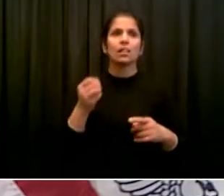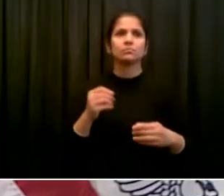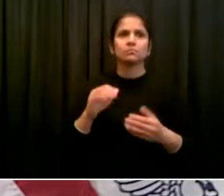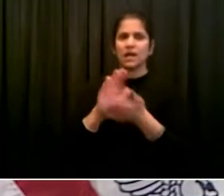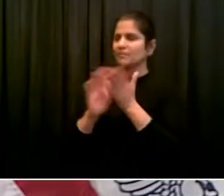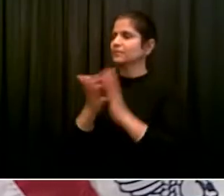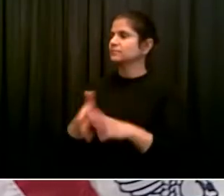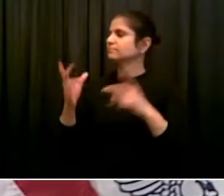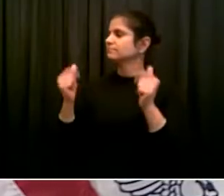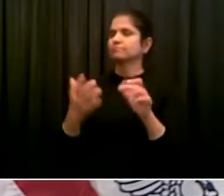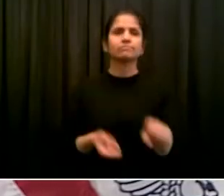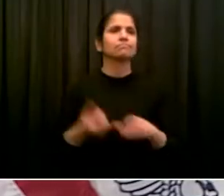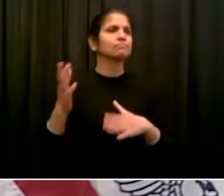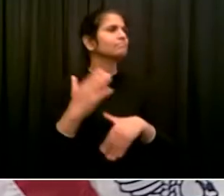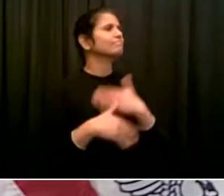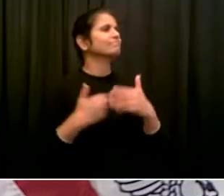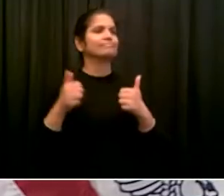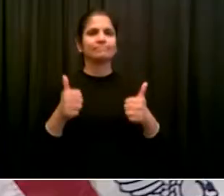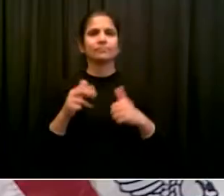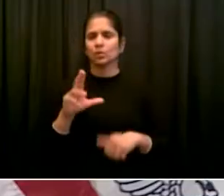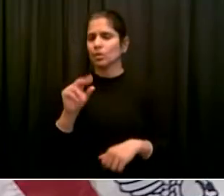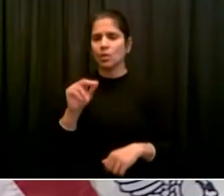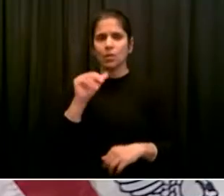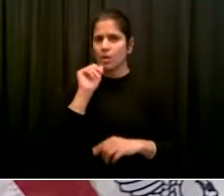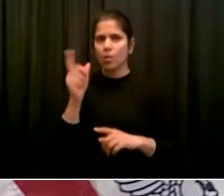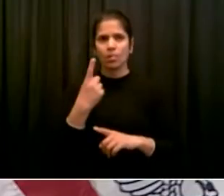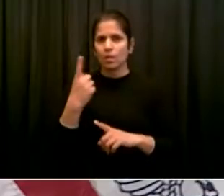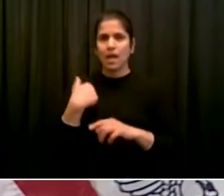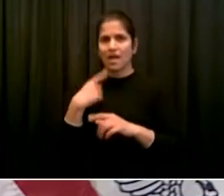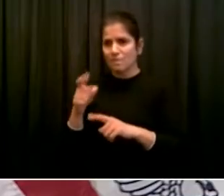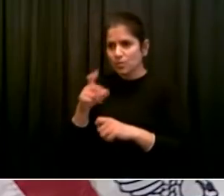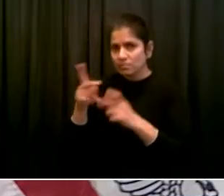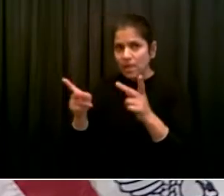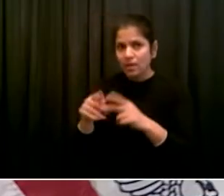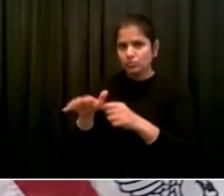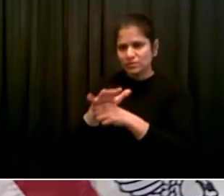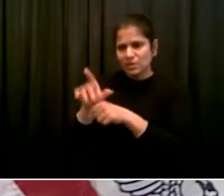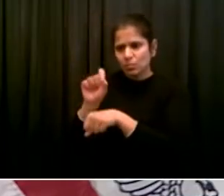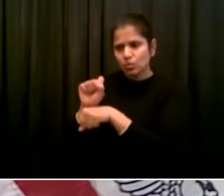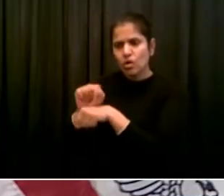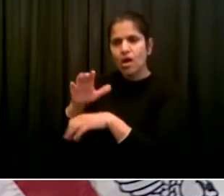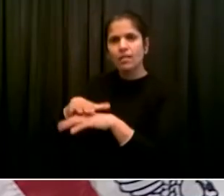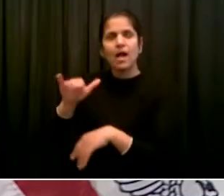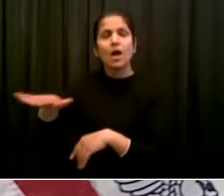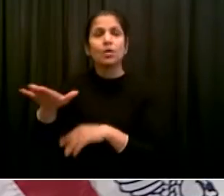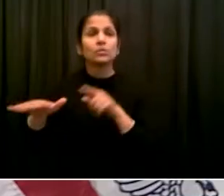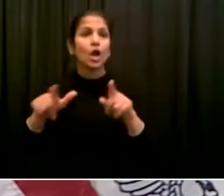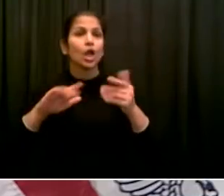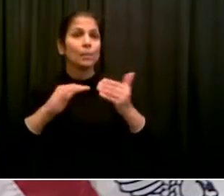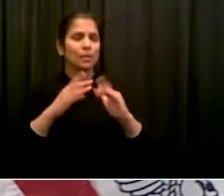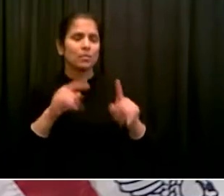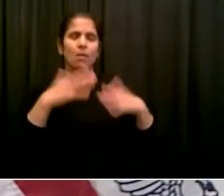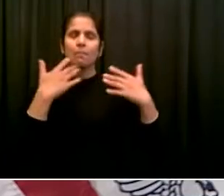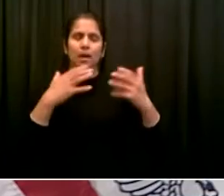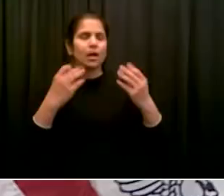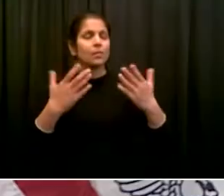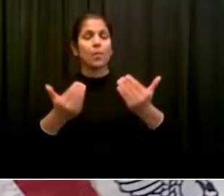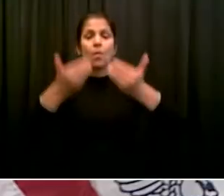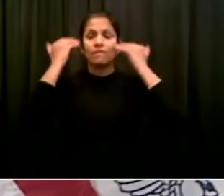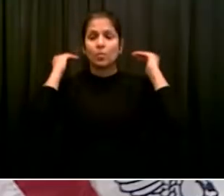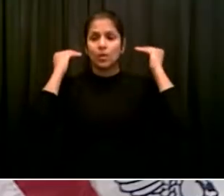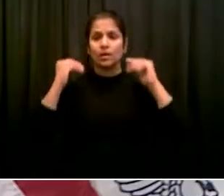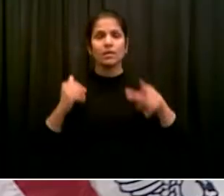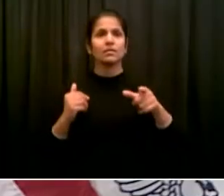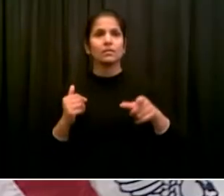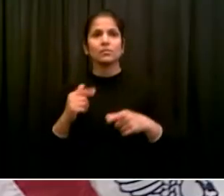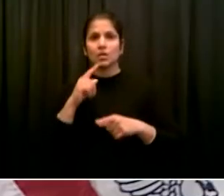about where the sites are. The sites that the city has set up are overwhelmingly in communities of color in those 33 communities where the